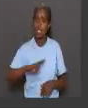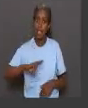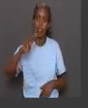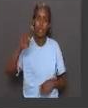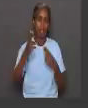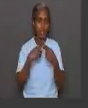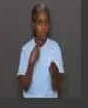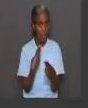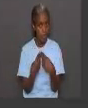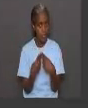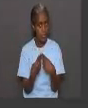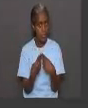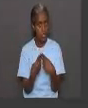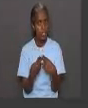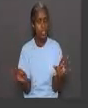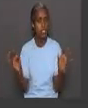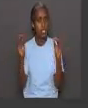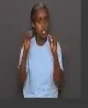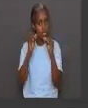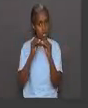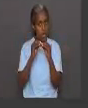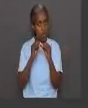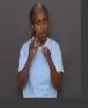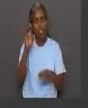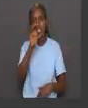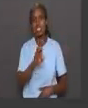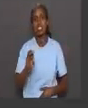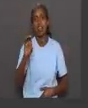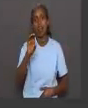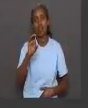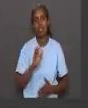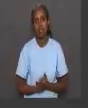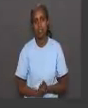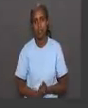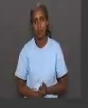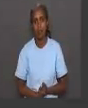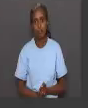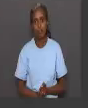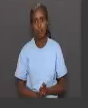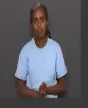the slant height times the sum of the circumferences.